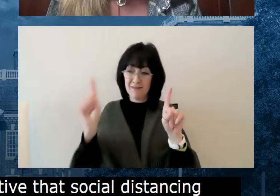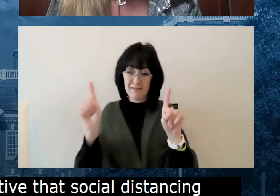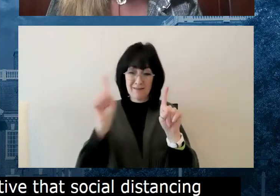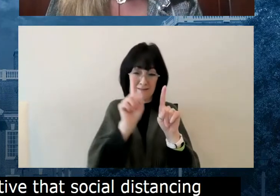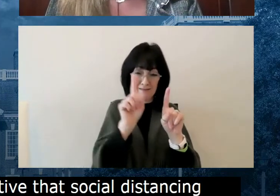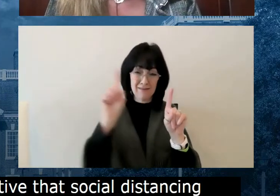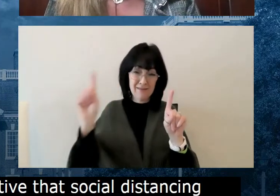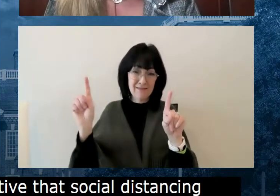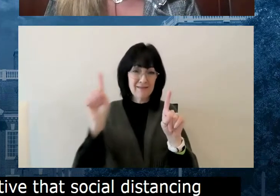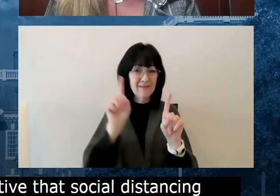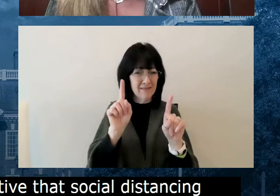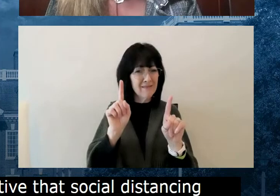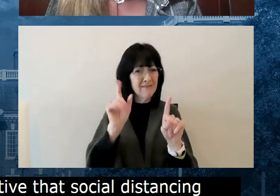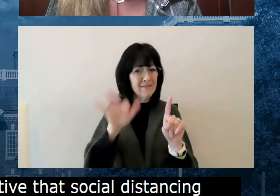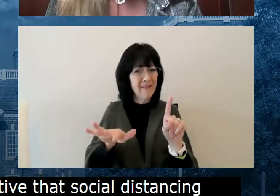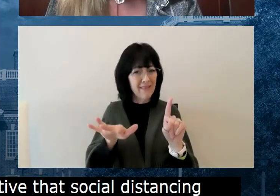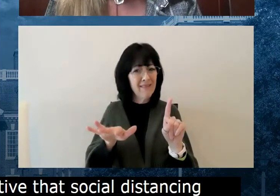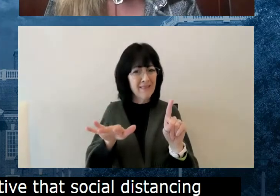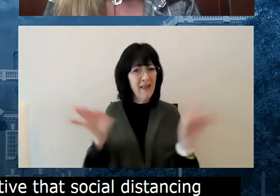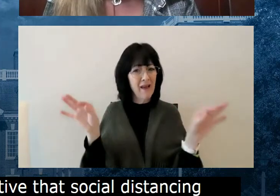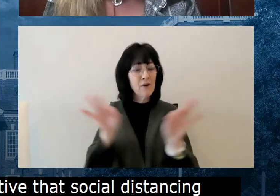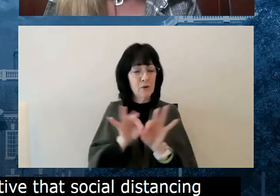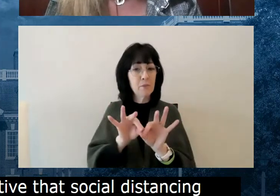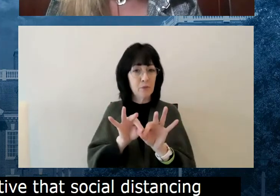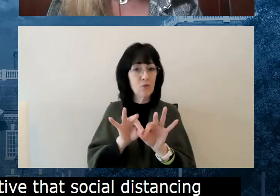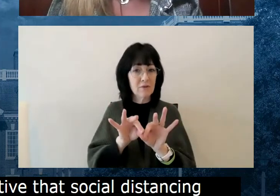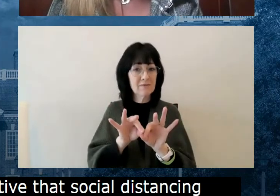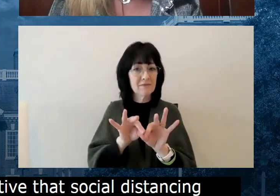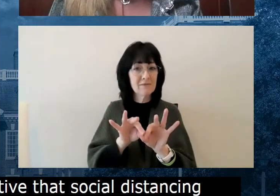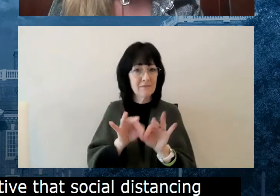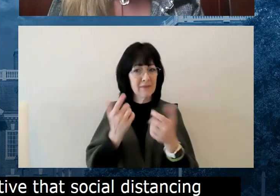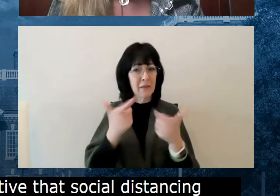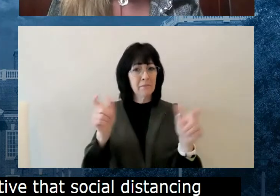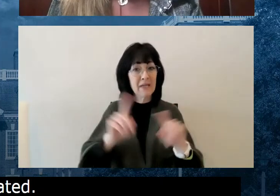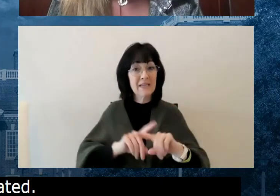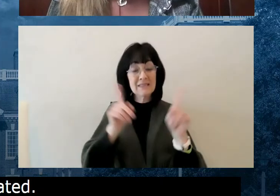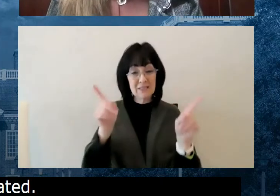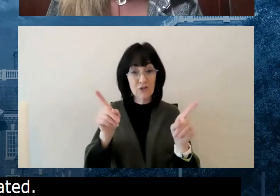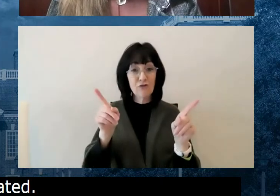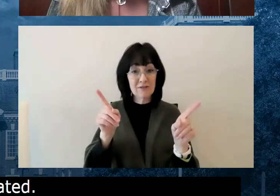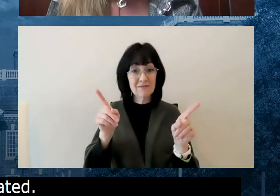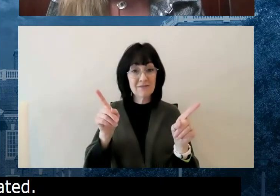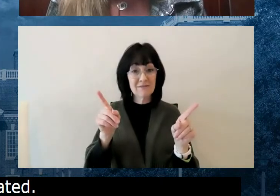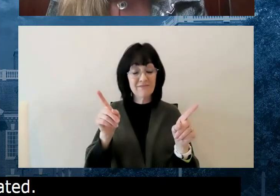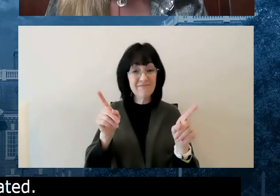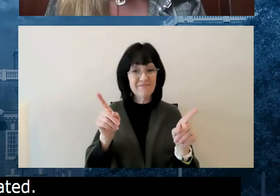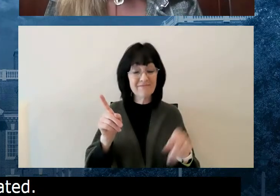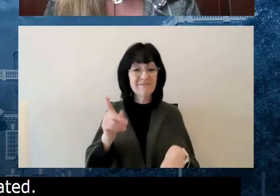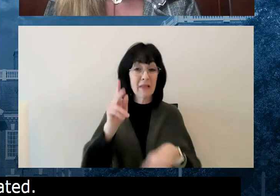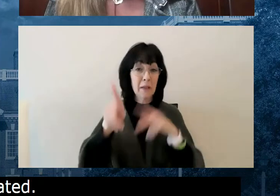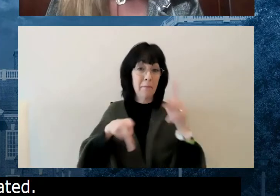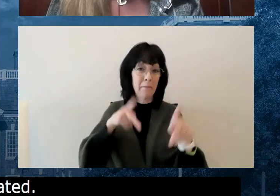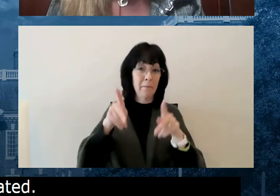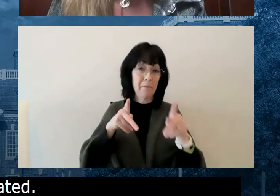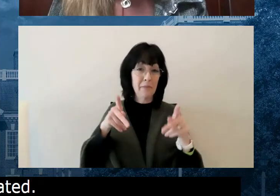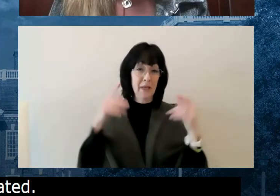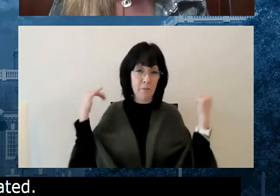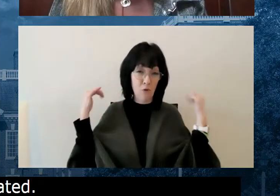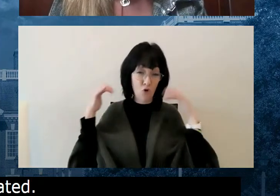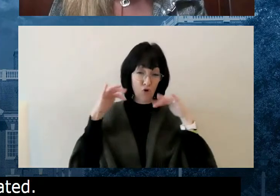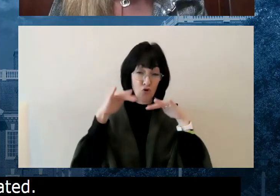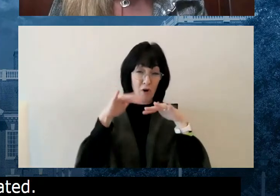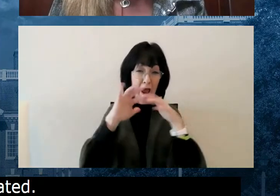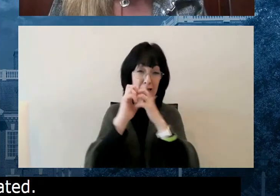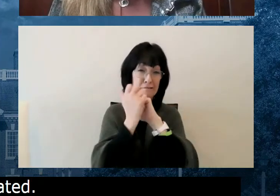6 feet does make a difference, and crowds are risky. So wearing masks